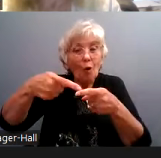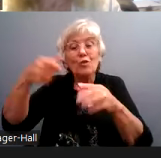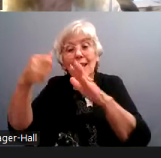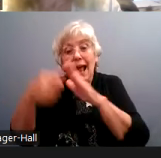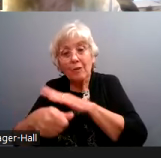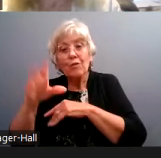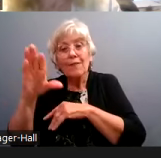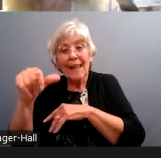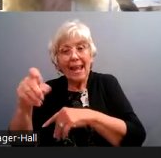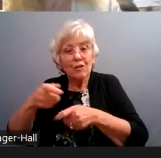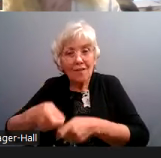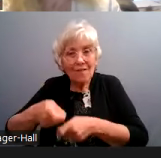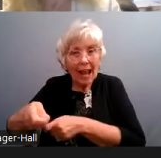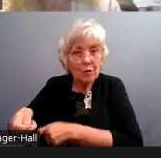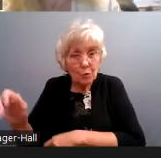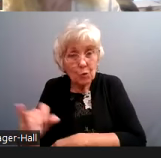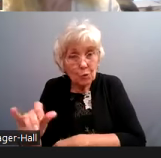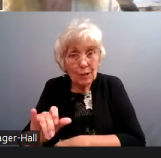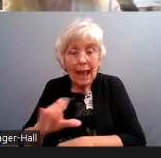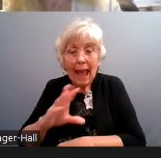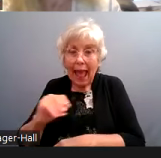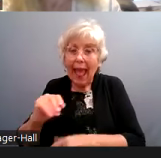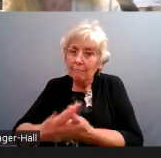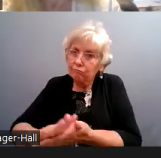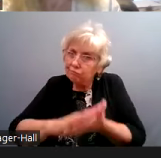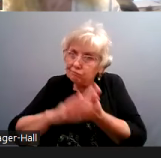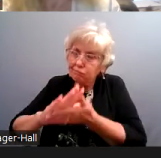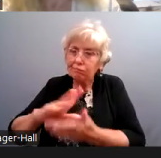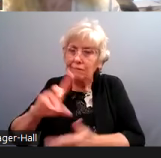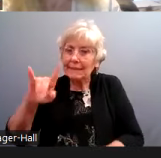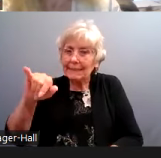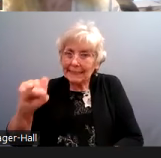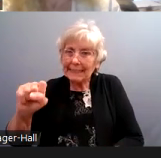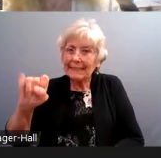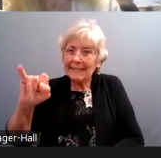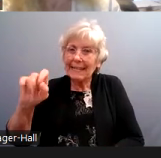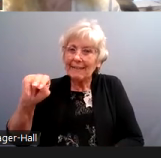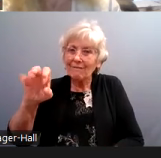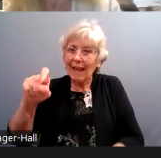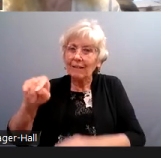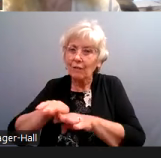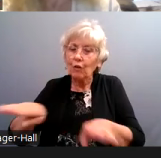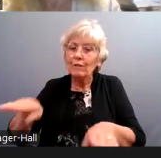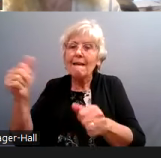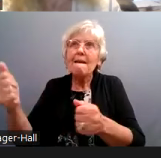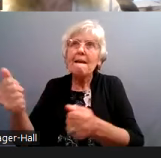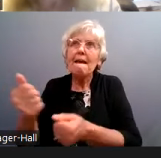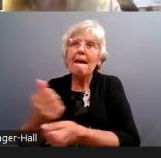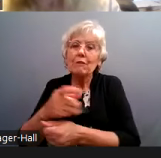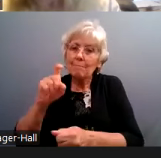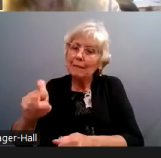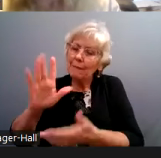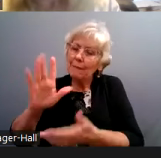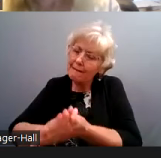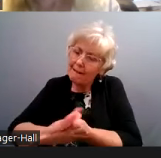well. And then disinfect the floors. Everything needs to be cleaned. Everything in there needs to be